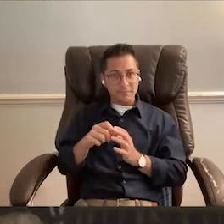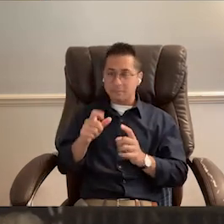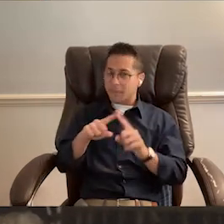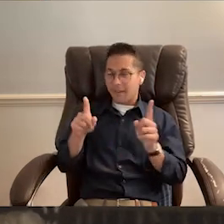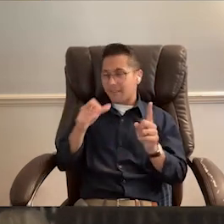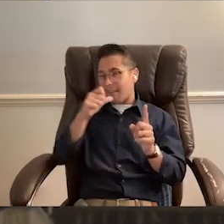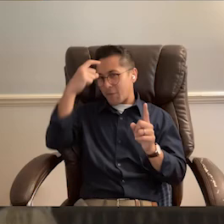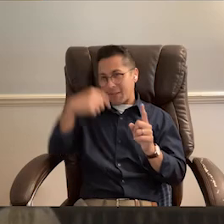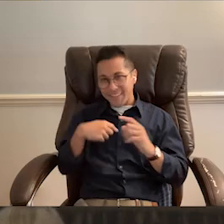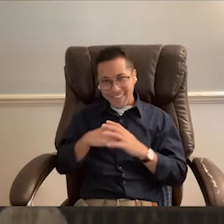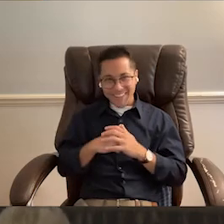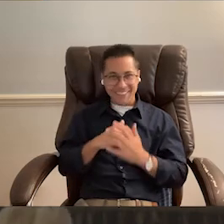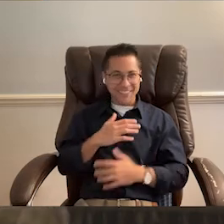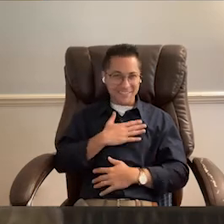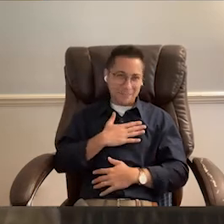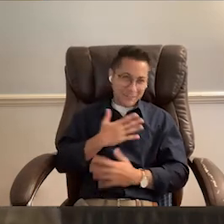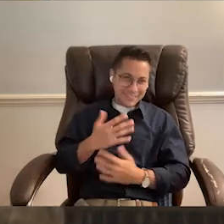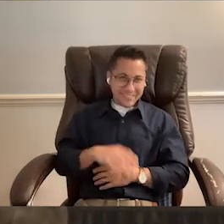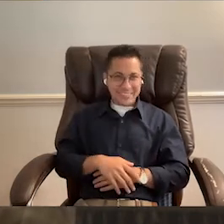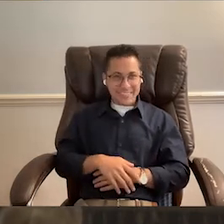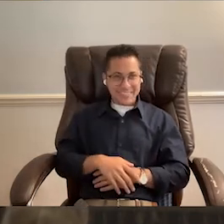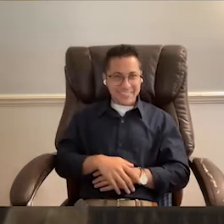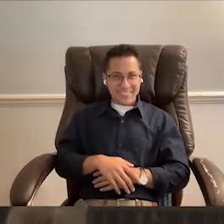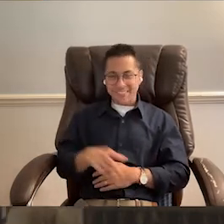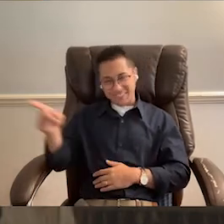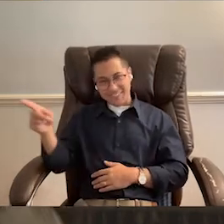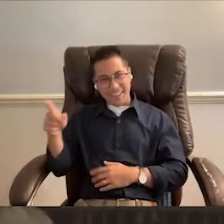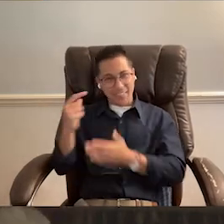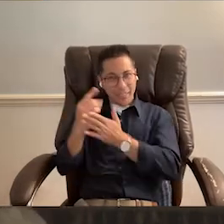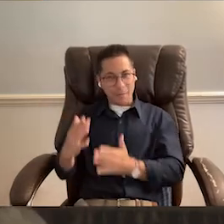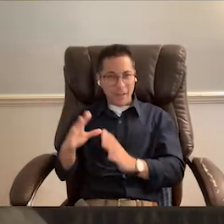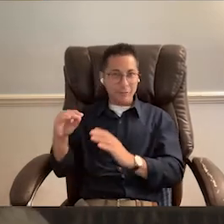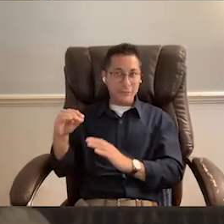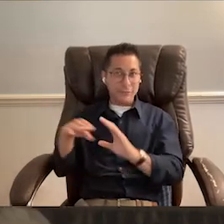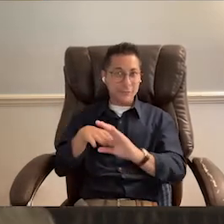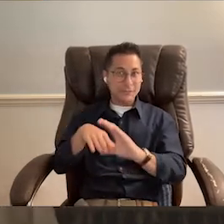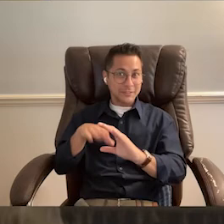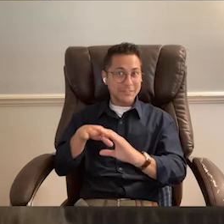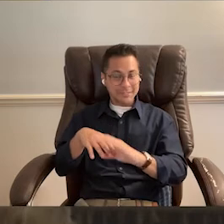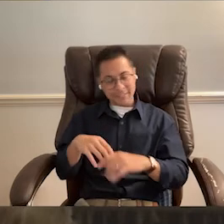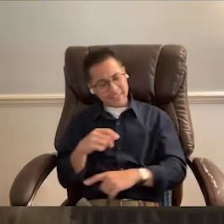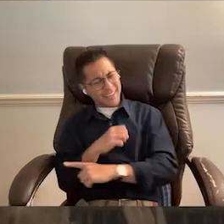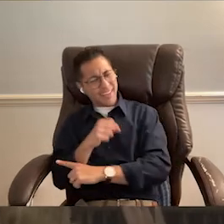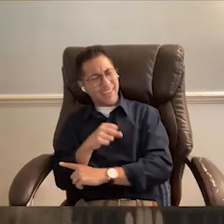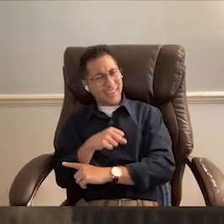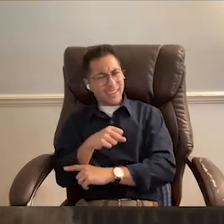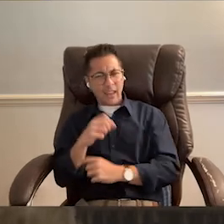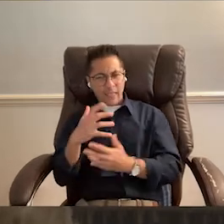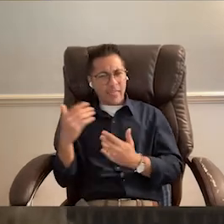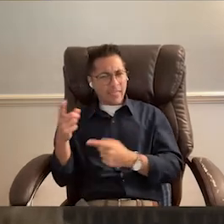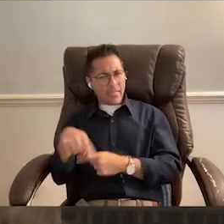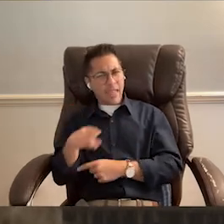you while they're playing. It's like very interesting. It was interesting, but not for me personally. Because she's